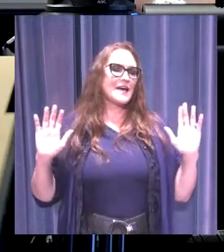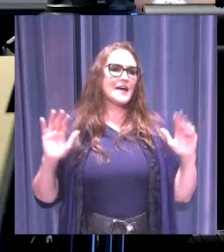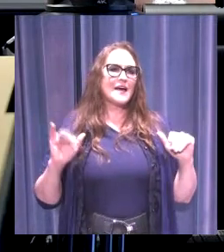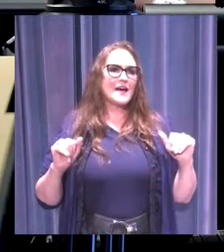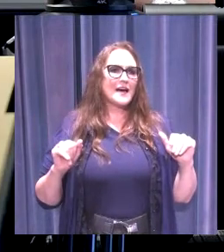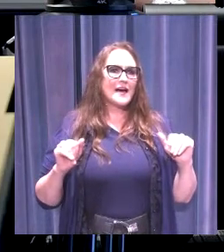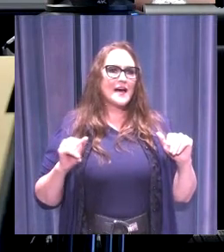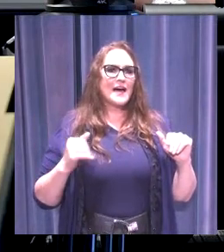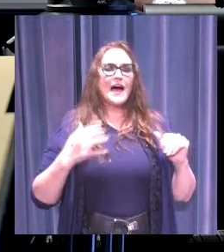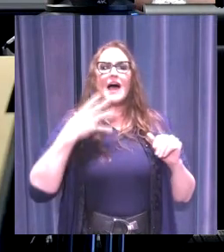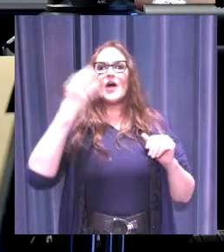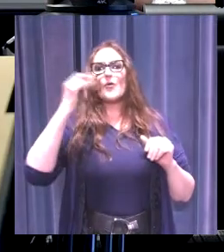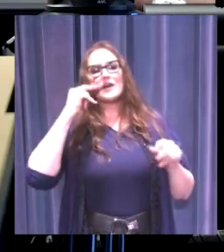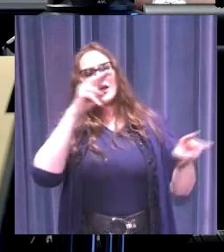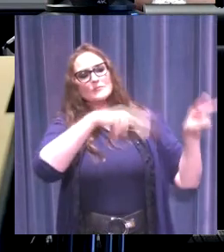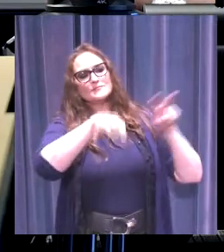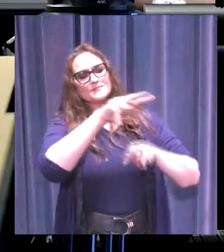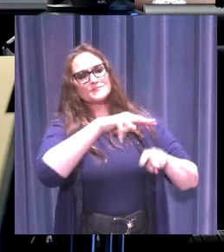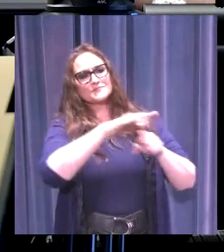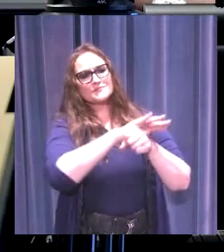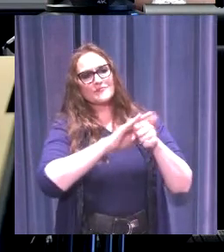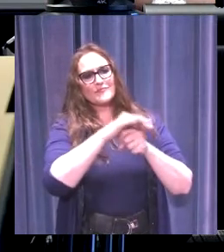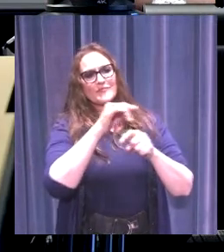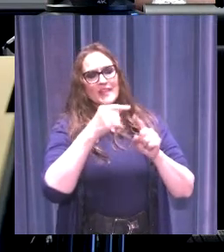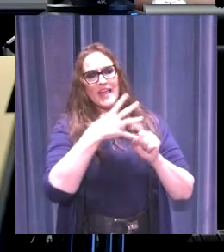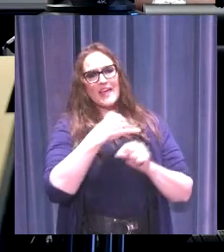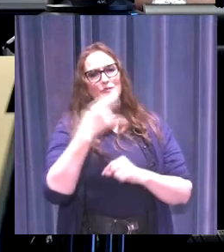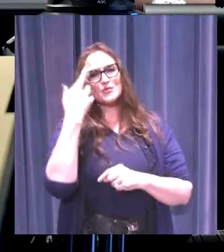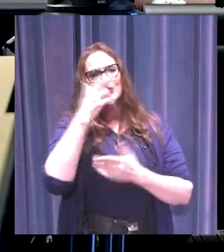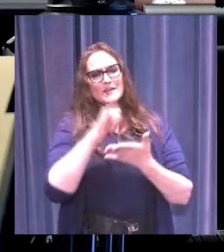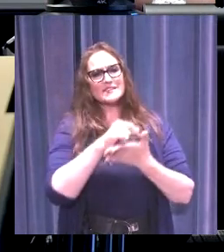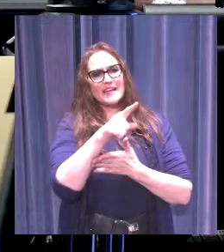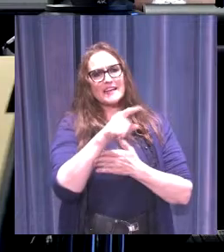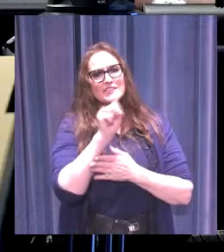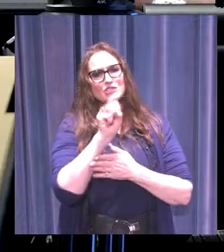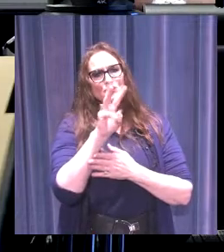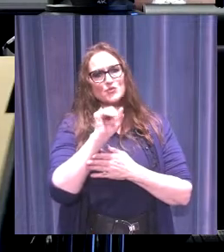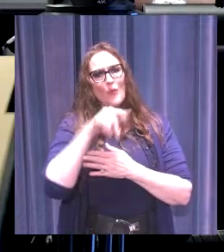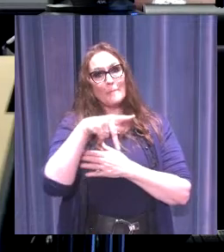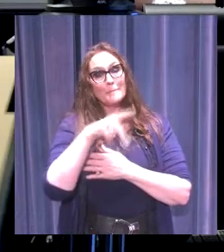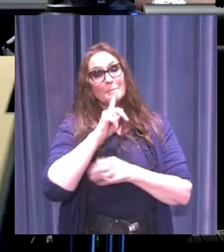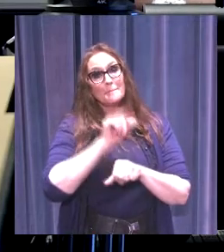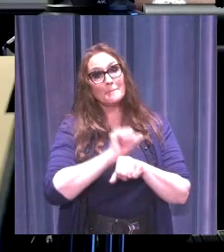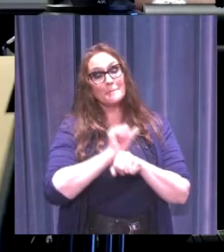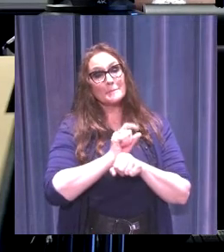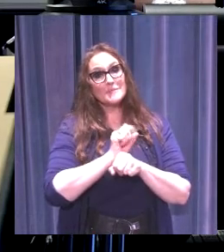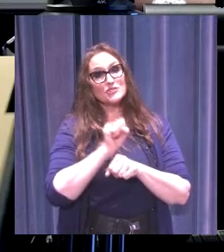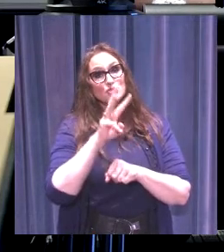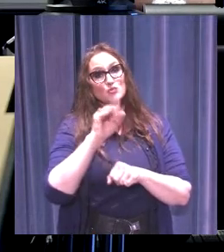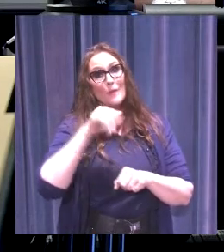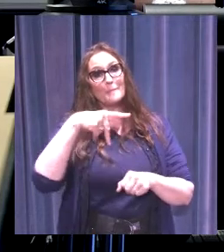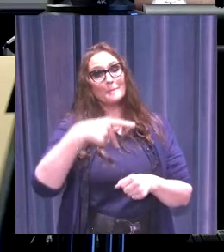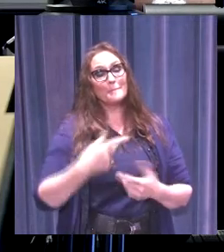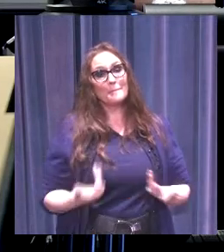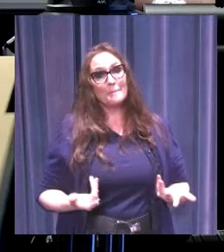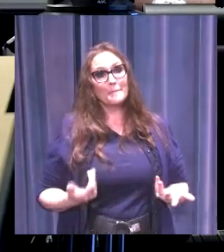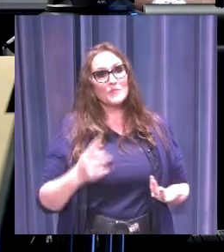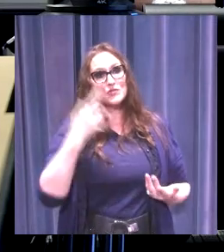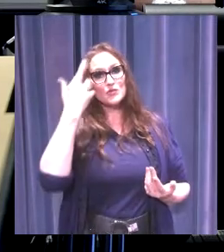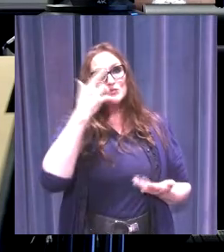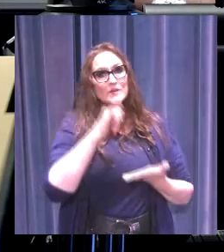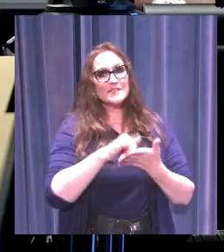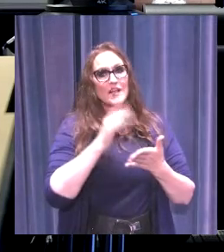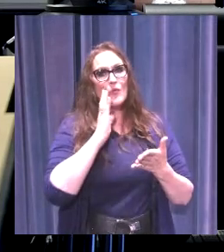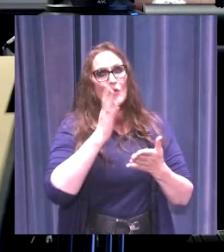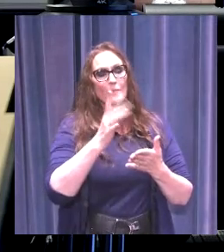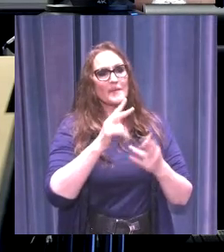I went out and looked at the site from GeoEarth, and there's a reason why it's a swamp. It is, it's truly a swamp. There's a reason. It's going to be